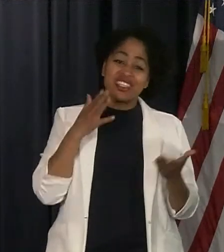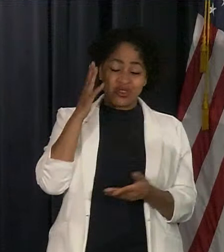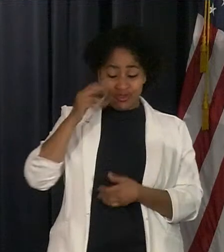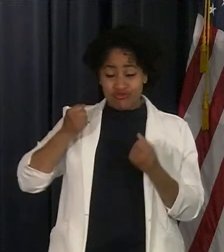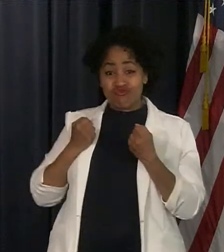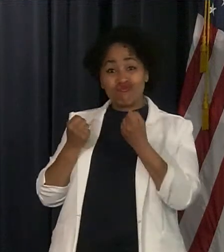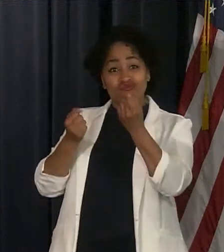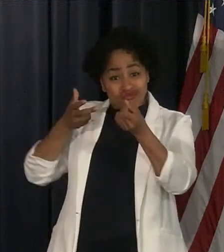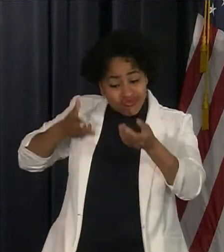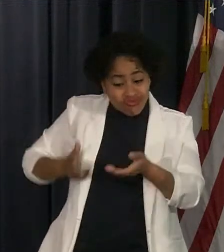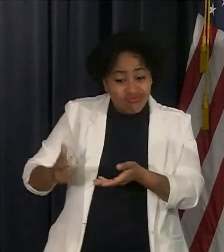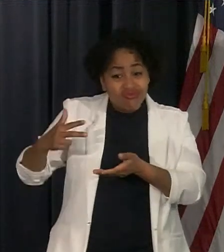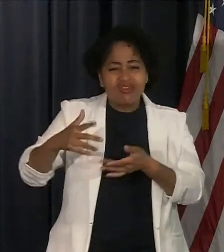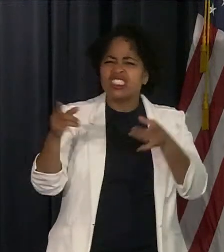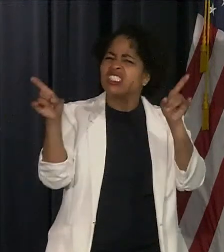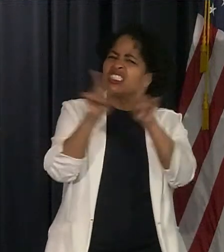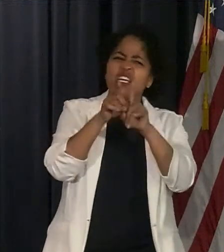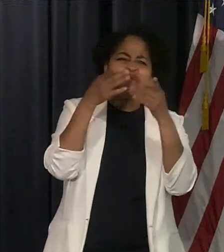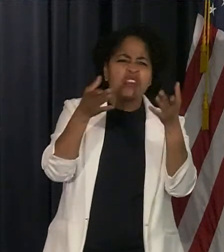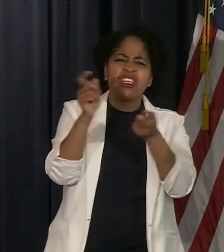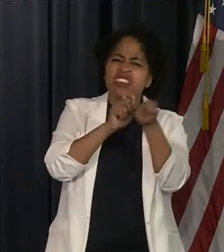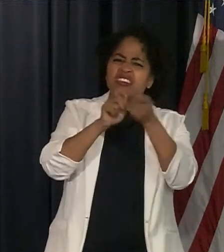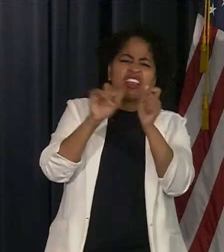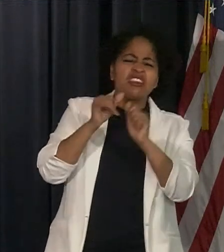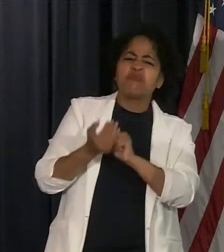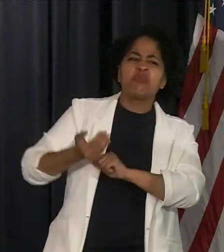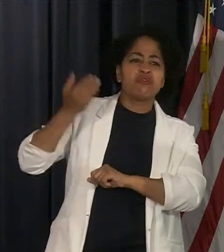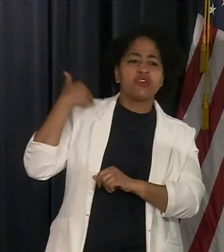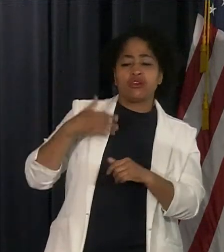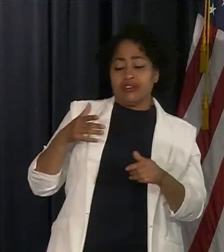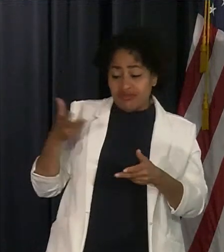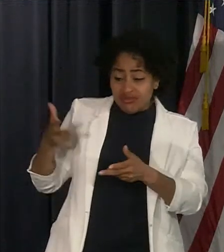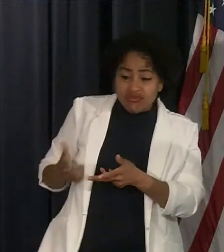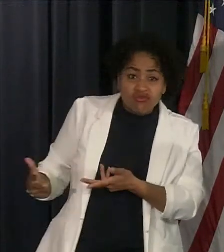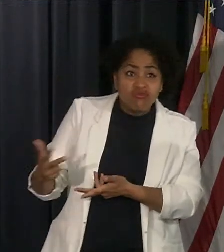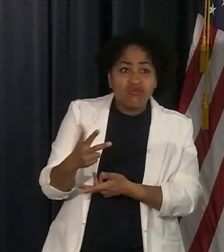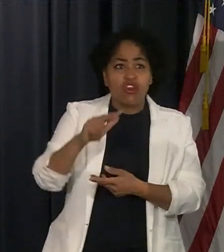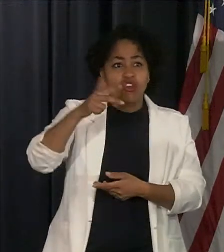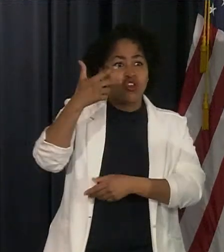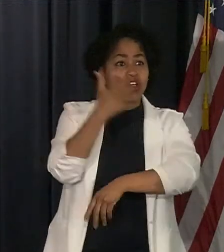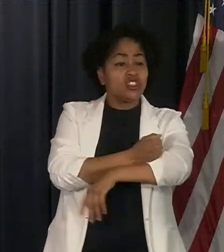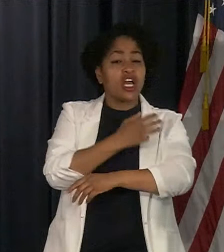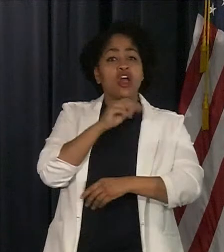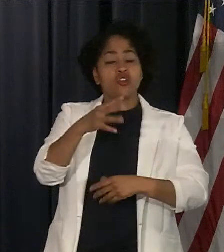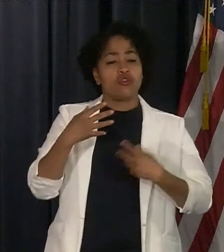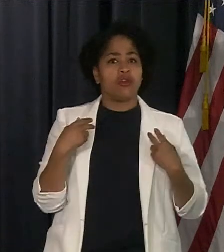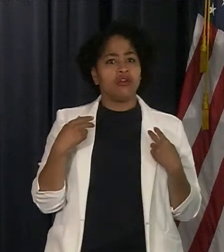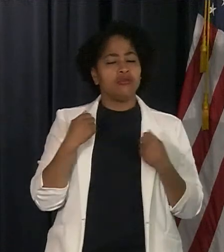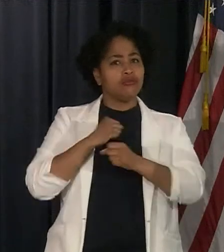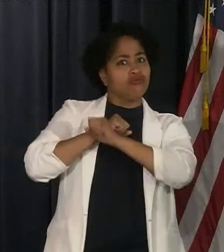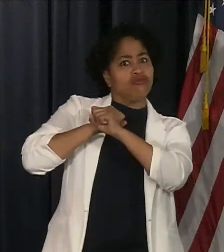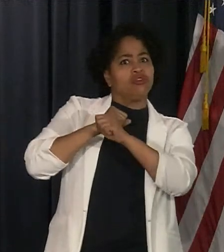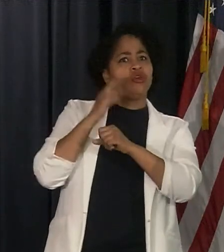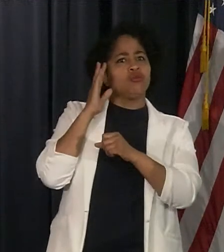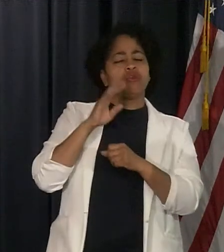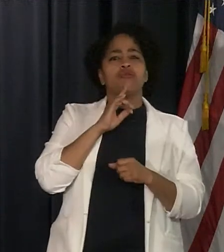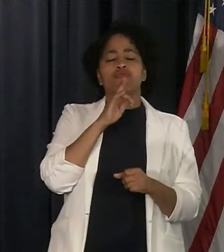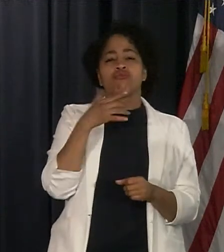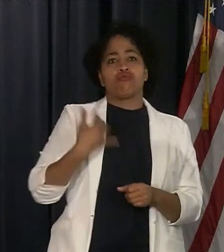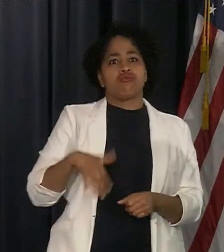through TCF exactly the same way, get your 3rd shot, and your immune system will be dramatically